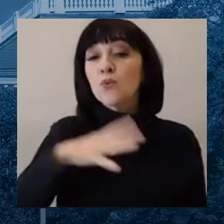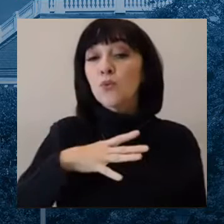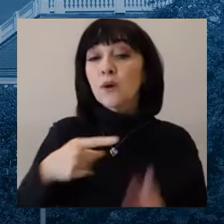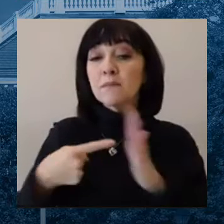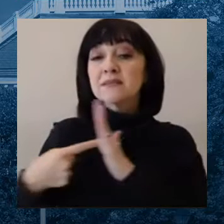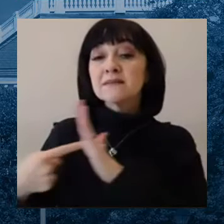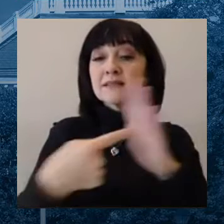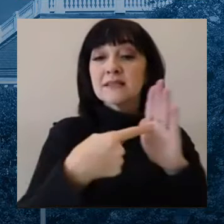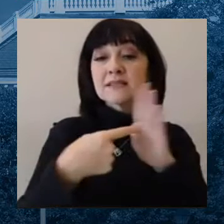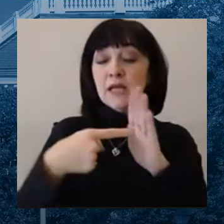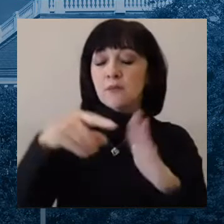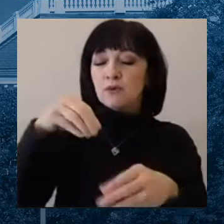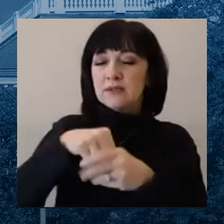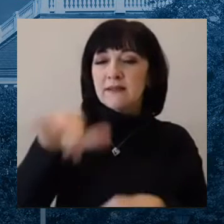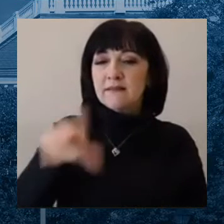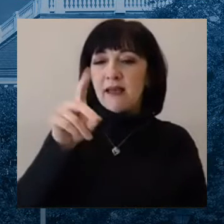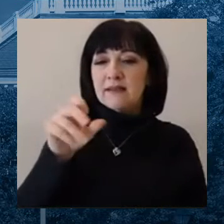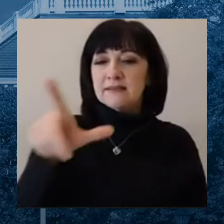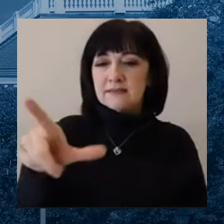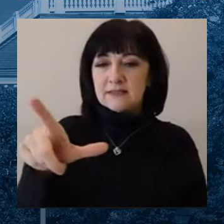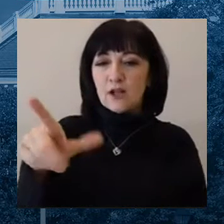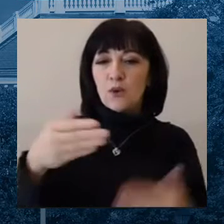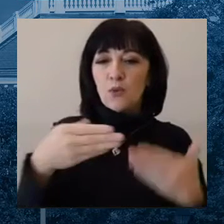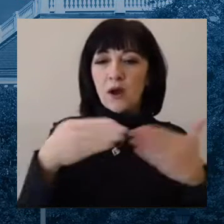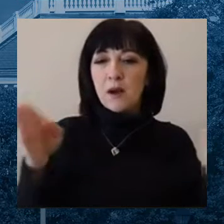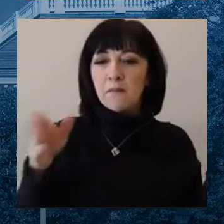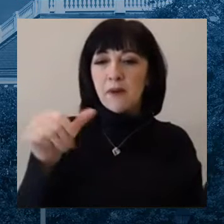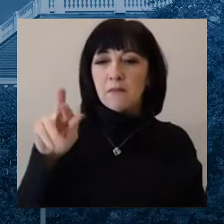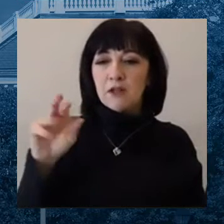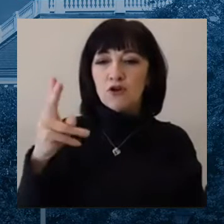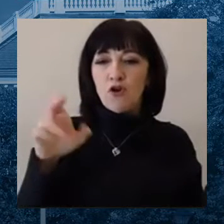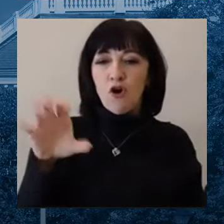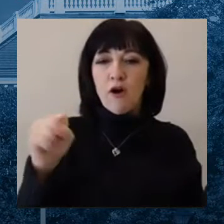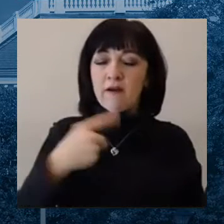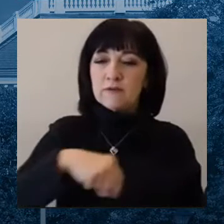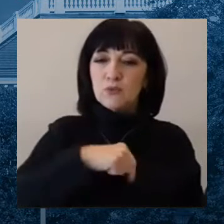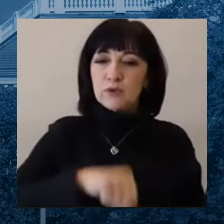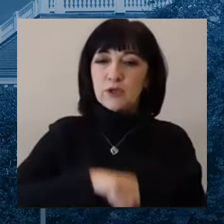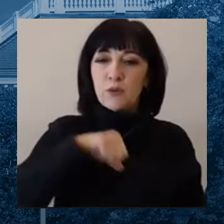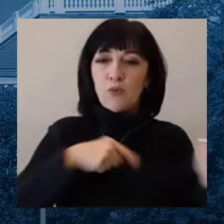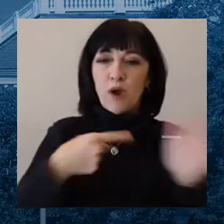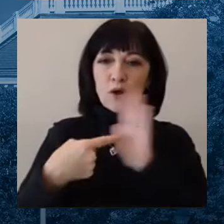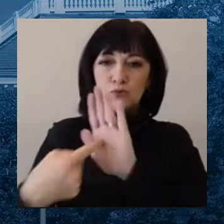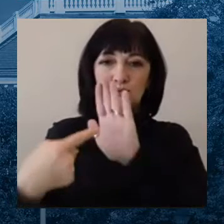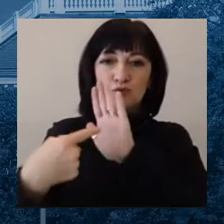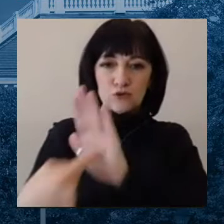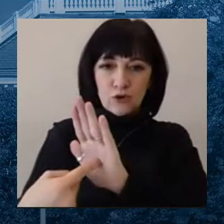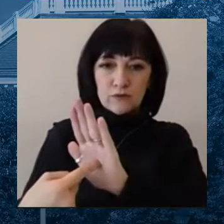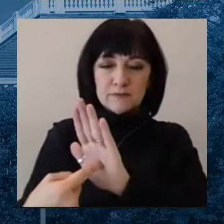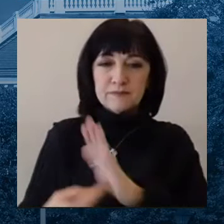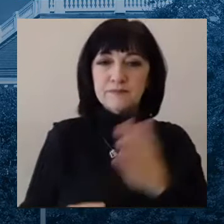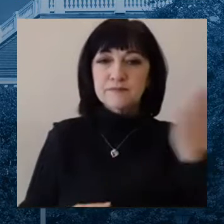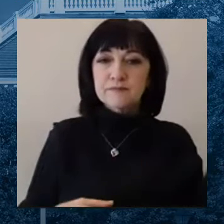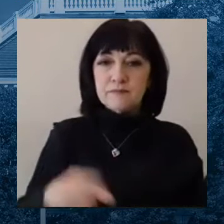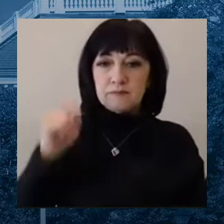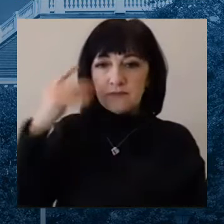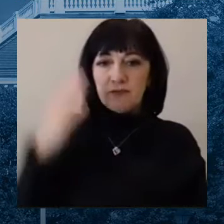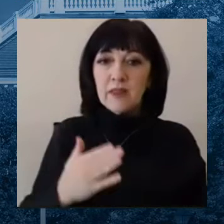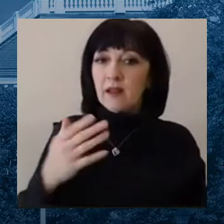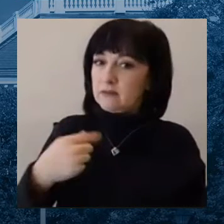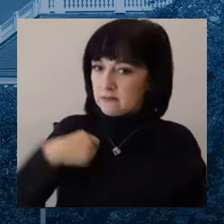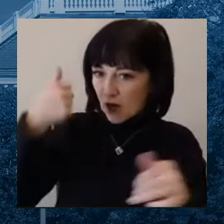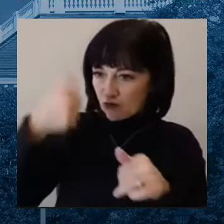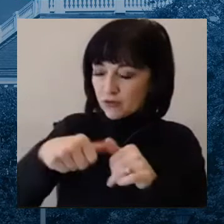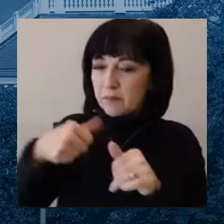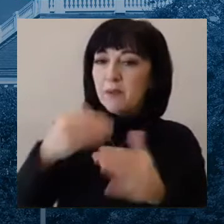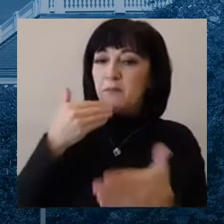Archives. Thank you very much, Steve. And I remember it well, our conference there at